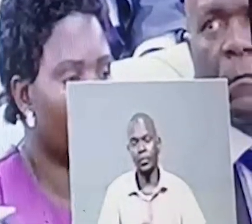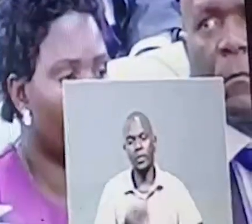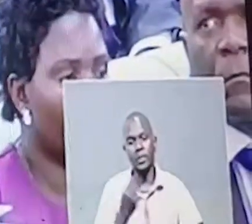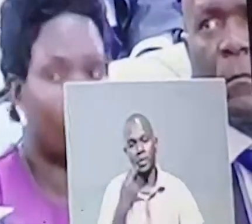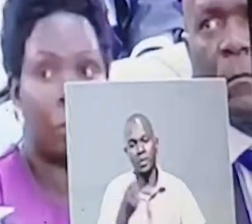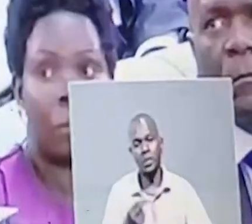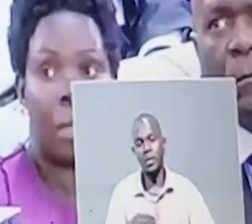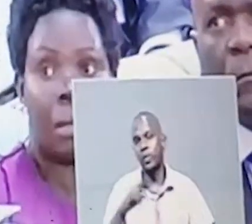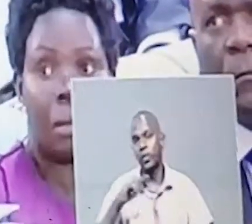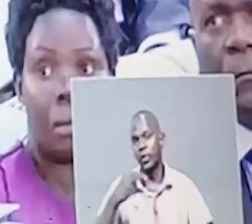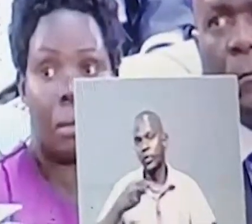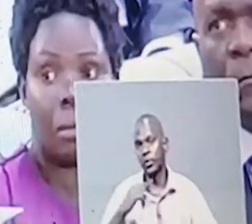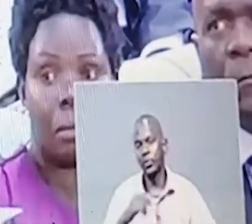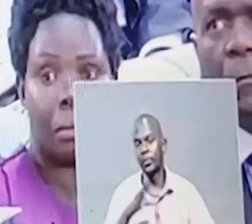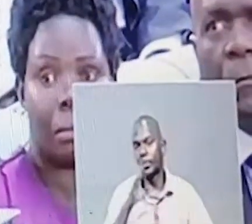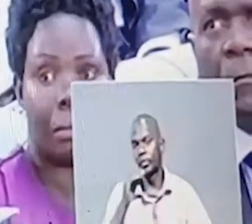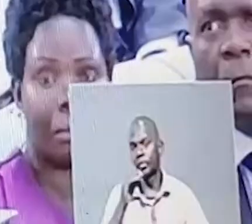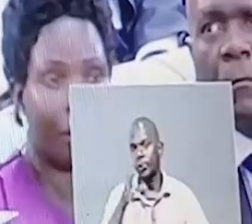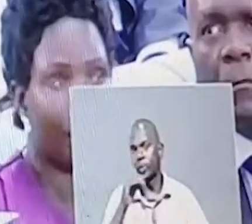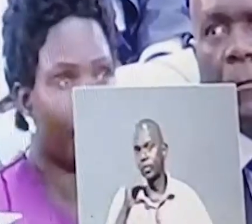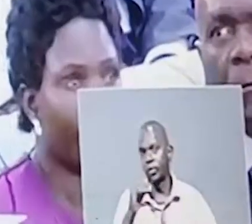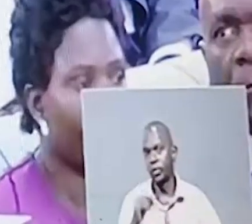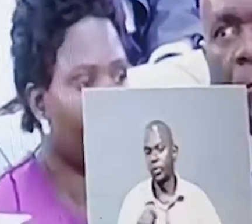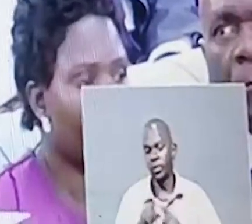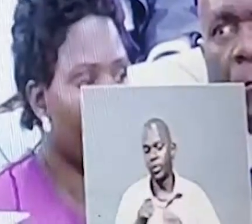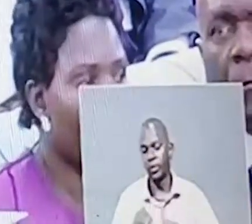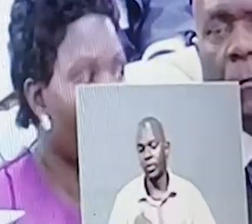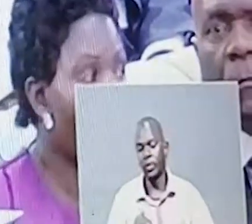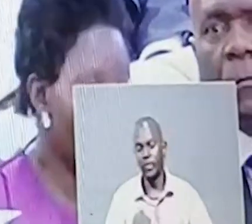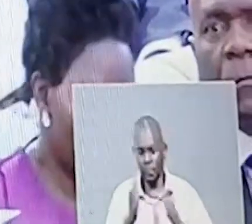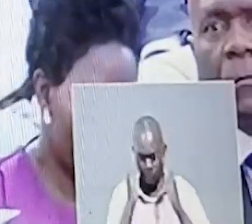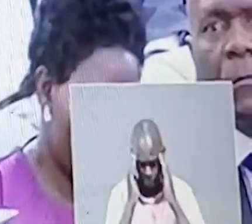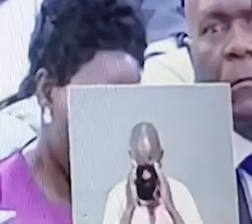This is a sign of dealing with the matters selectively.